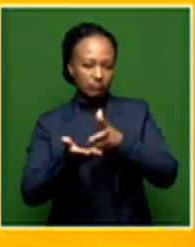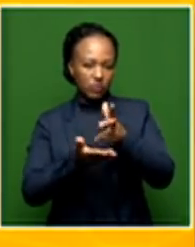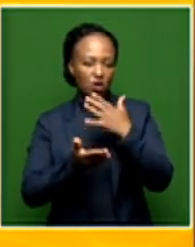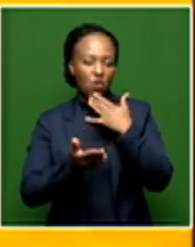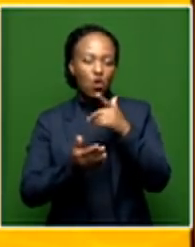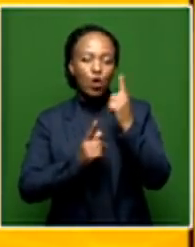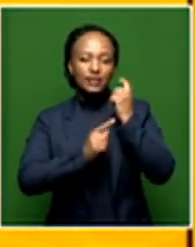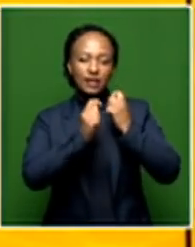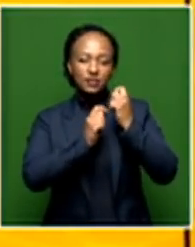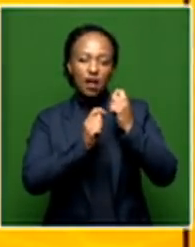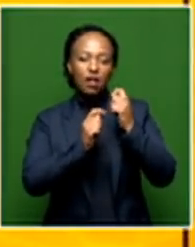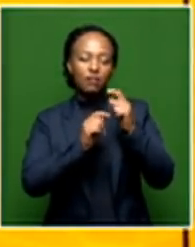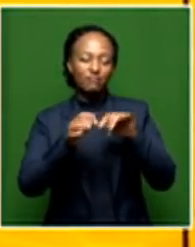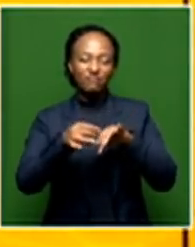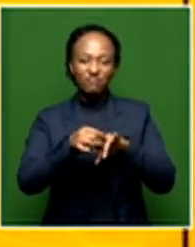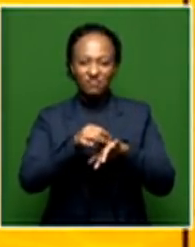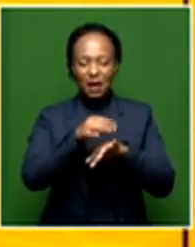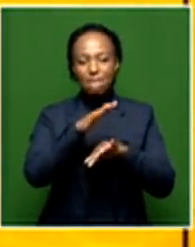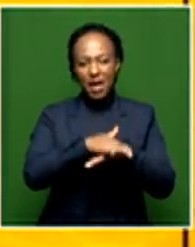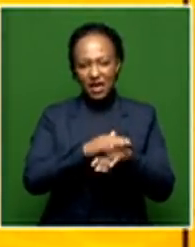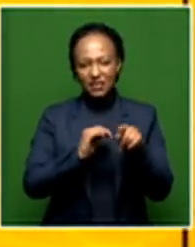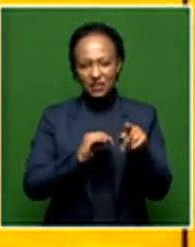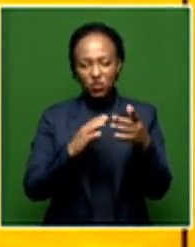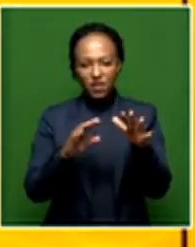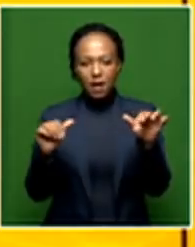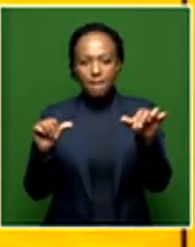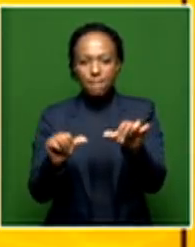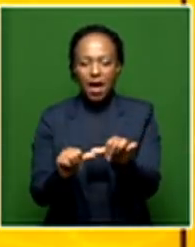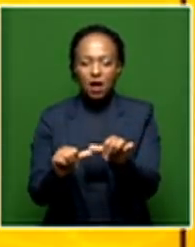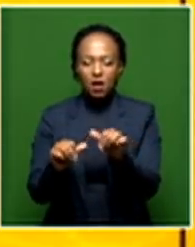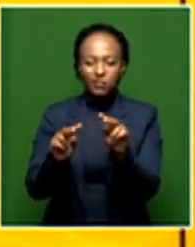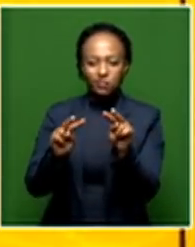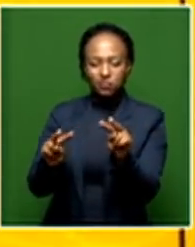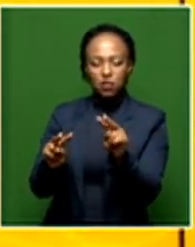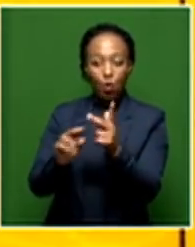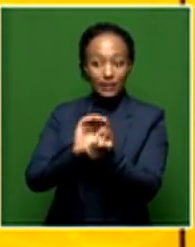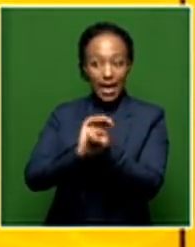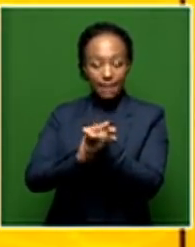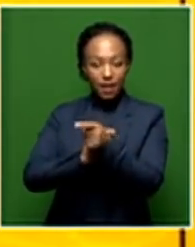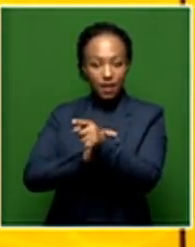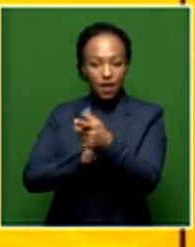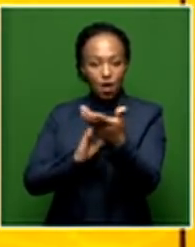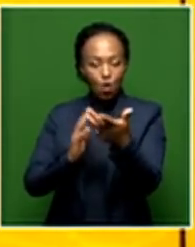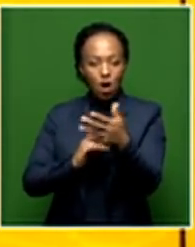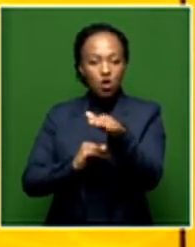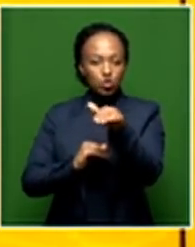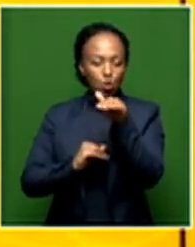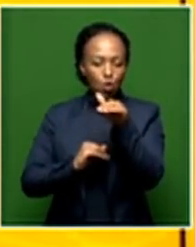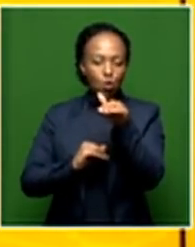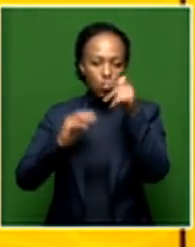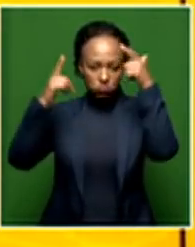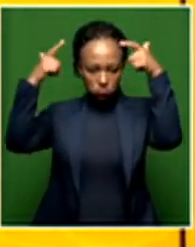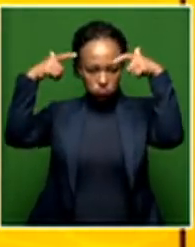customary marriages, and of course brought and thrust back into the spotlight around what's going on in the monarchy